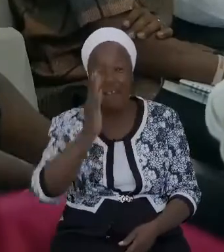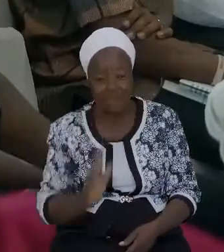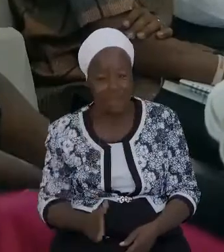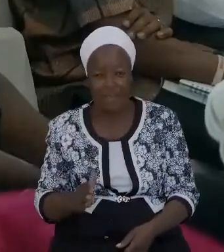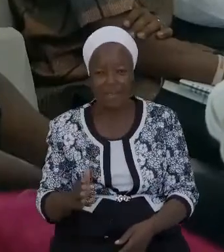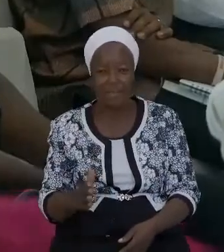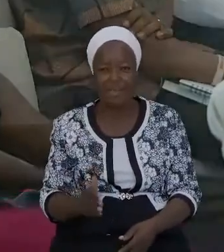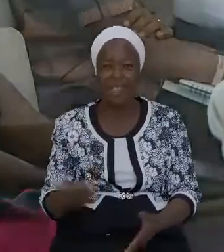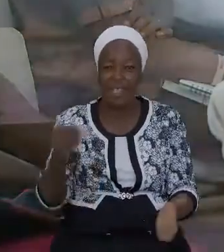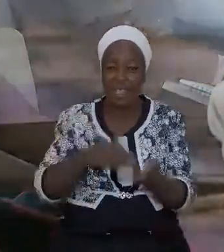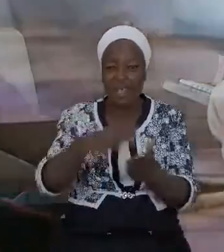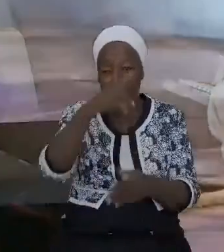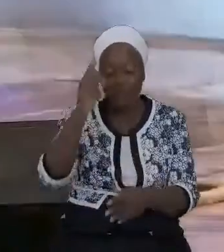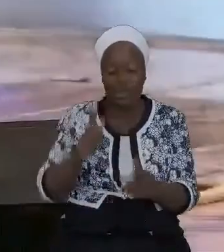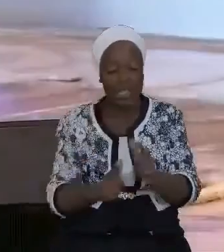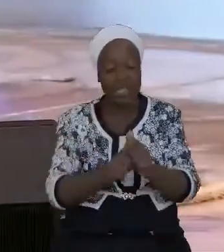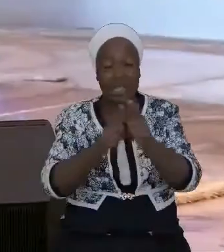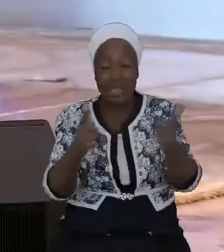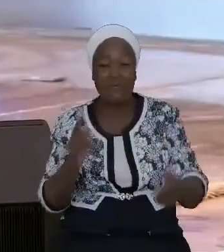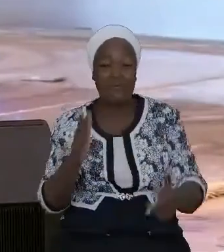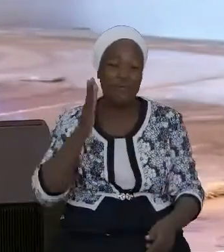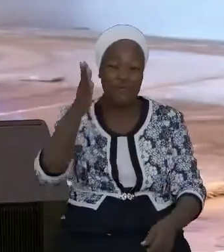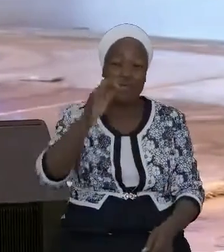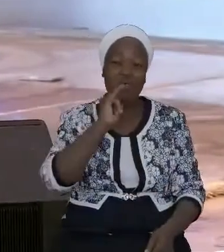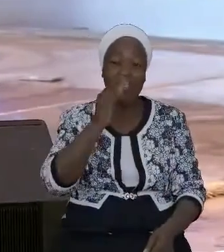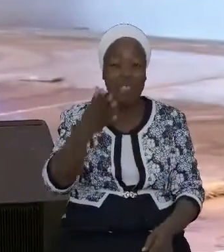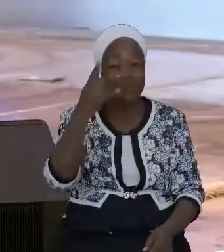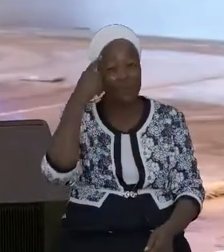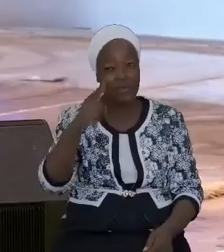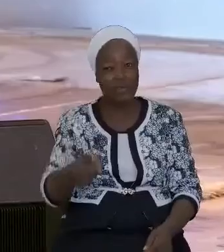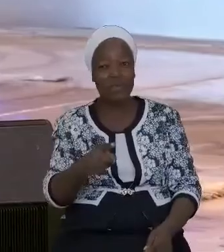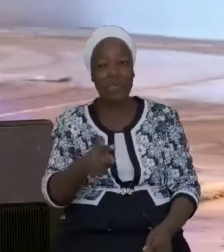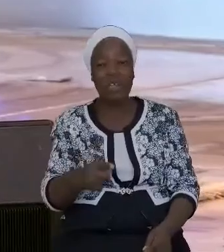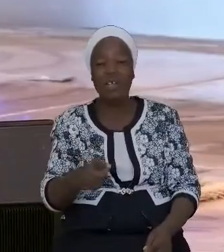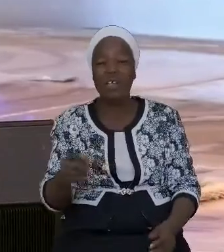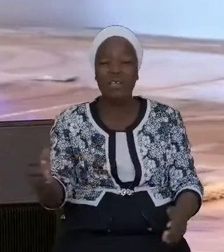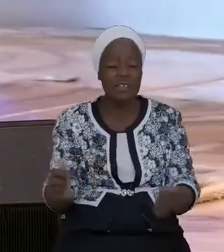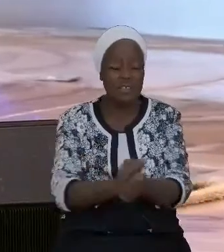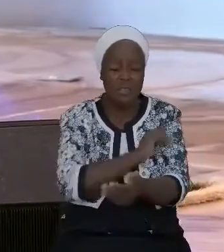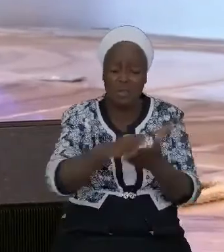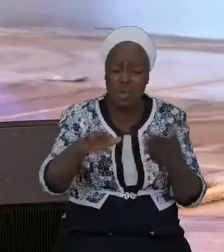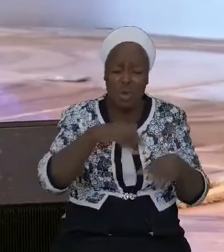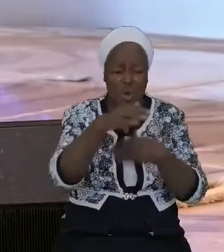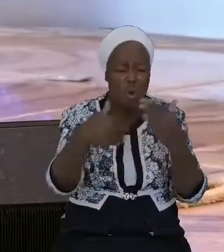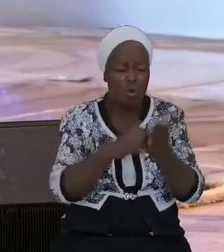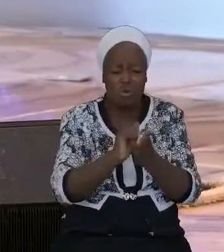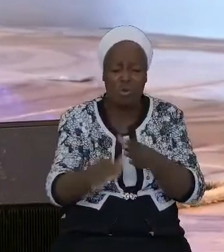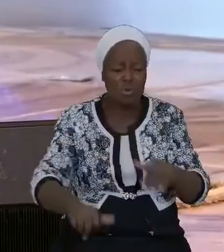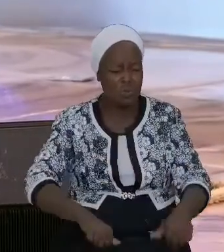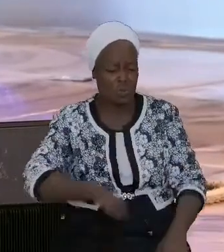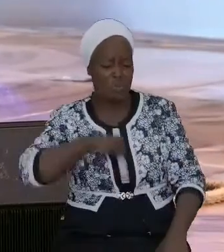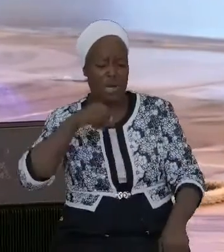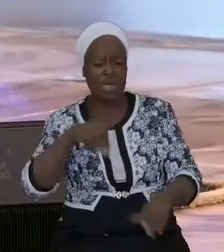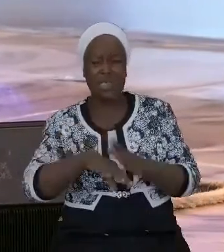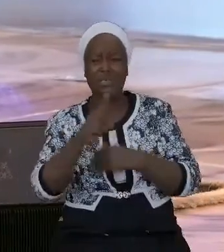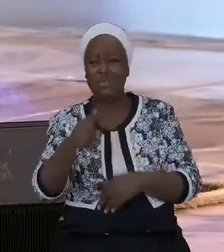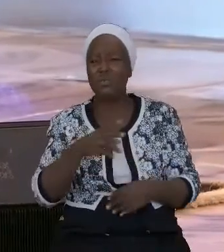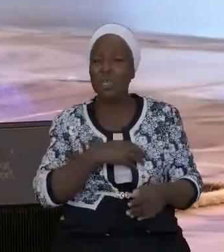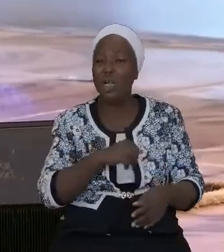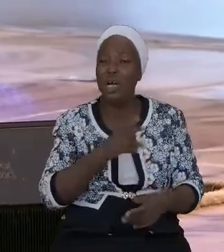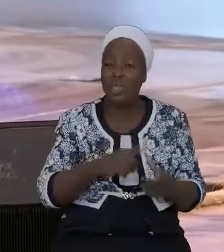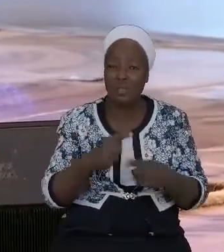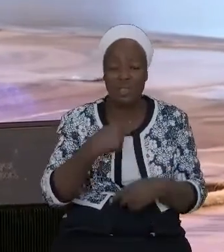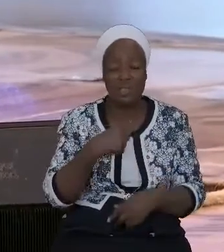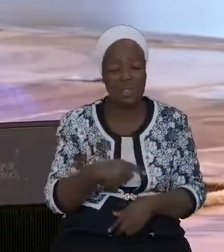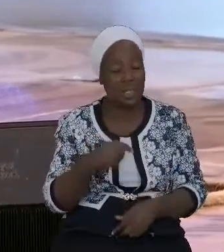pride and swallow everything you said, I will not again. Think about